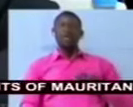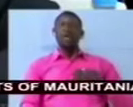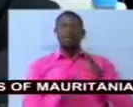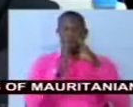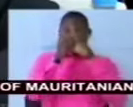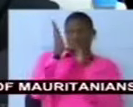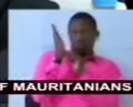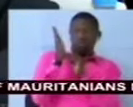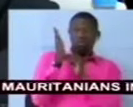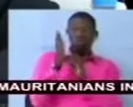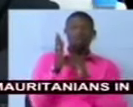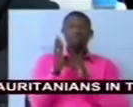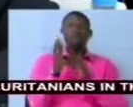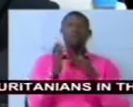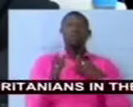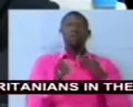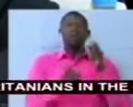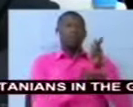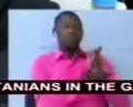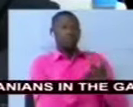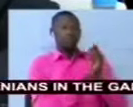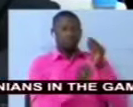witnesses appearing before the Commission so far,